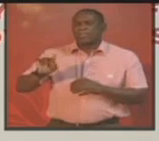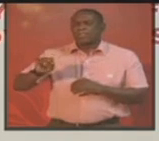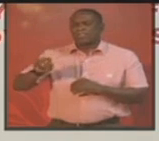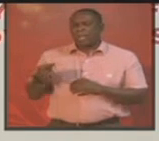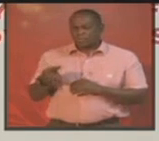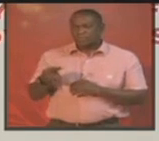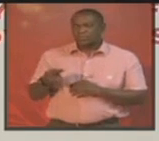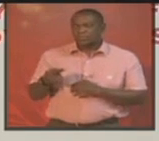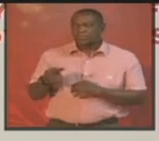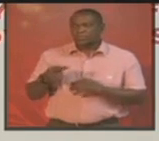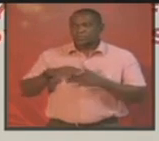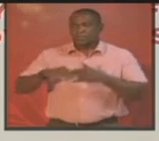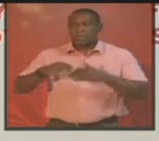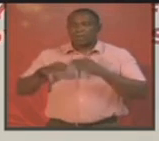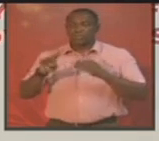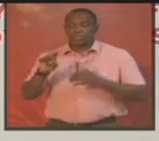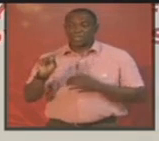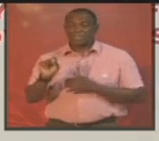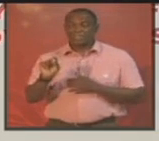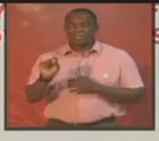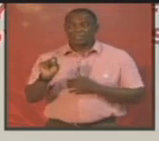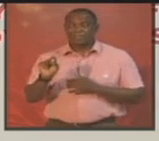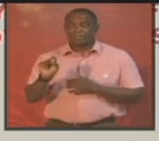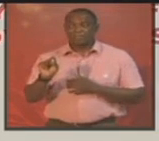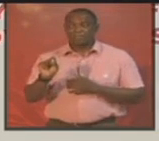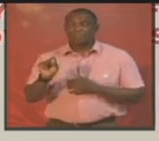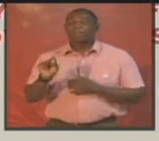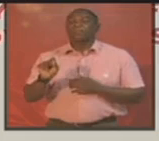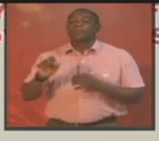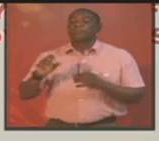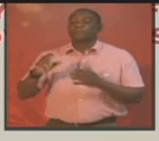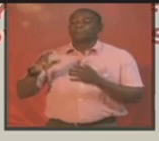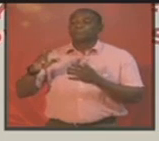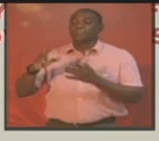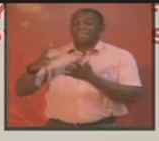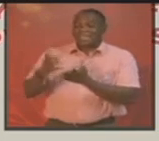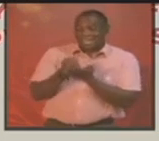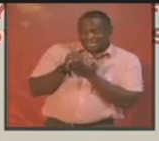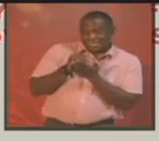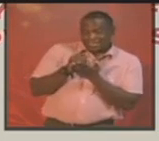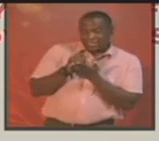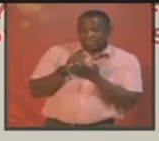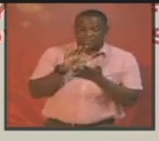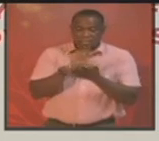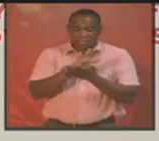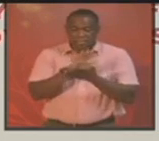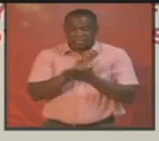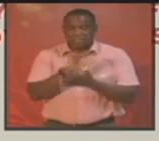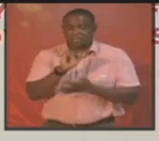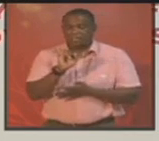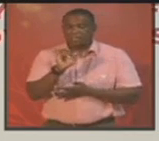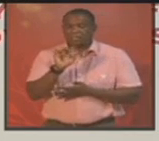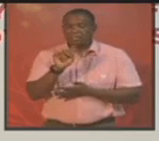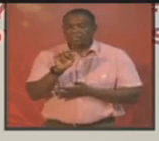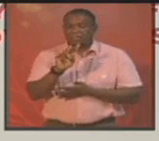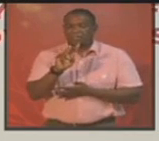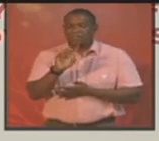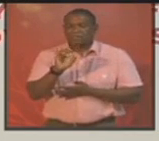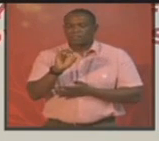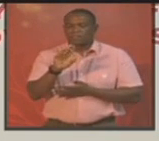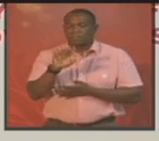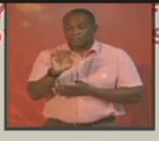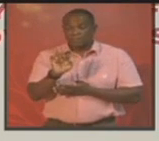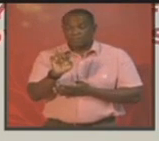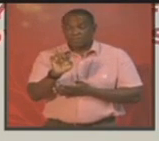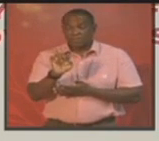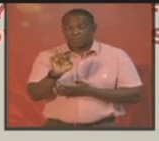as we get a firm quotation now from PAHO. PAHO will give us that firm quotation